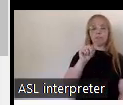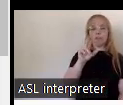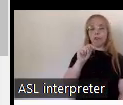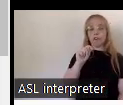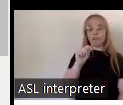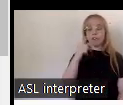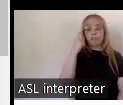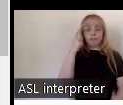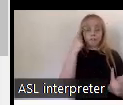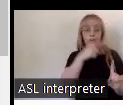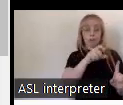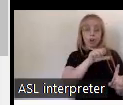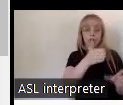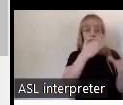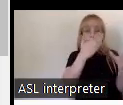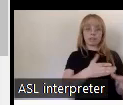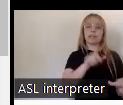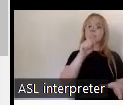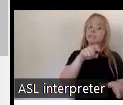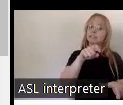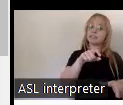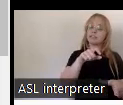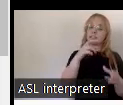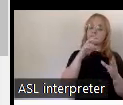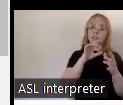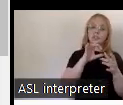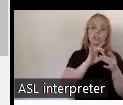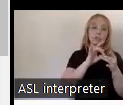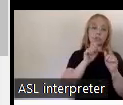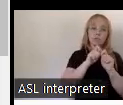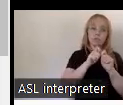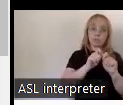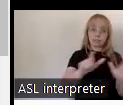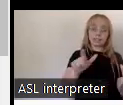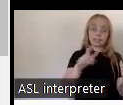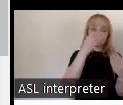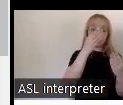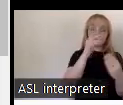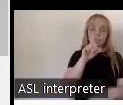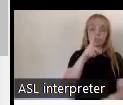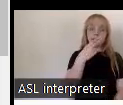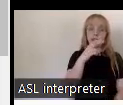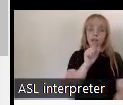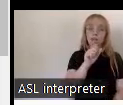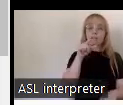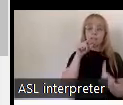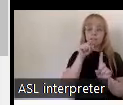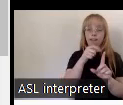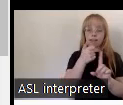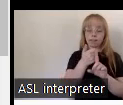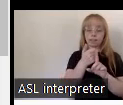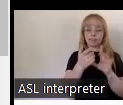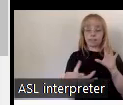someone, they will need the release of information, the DHS release of information, which is linked in